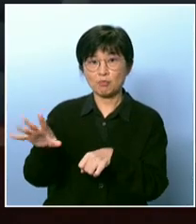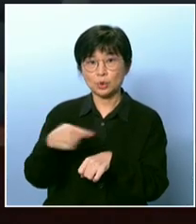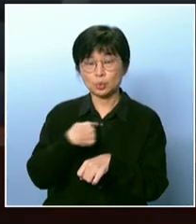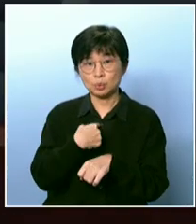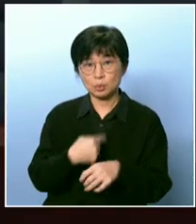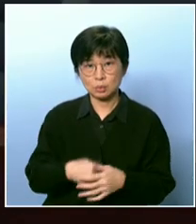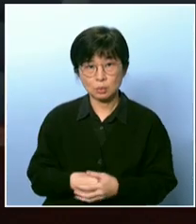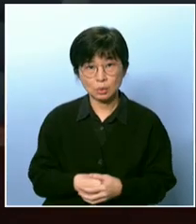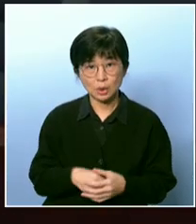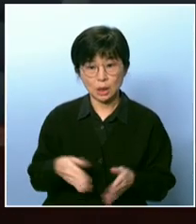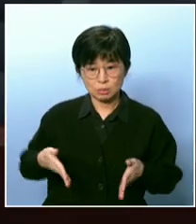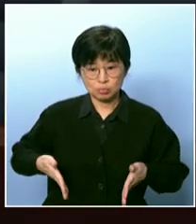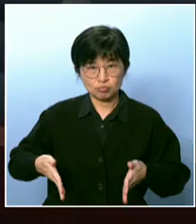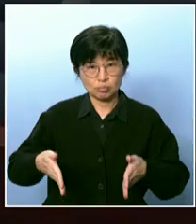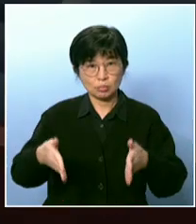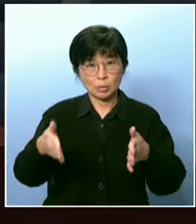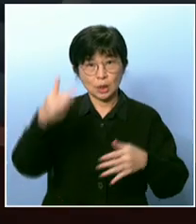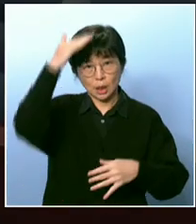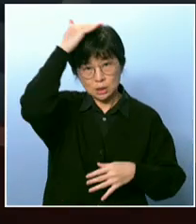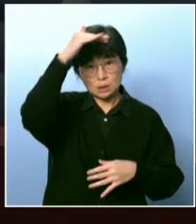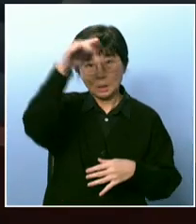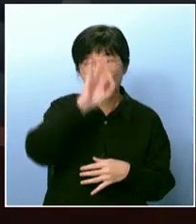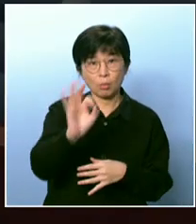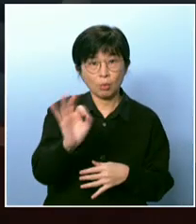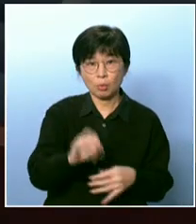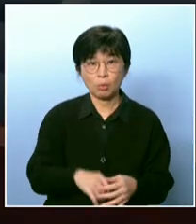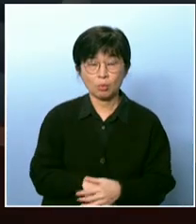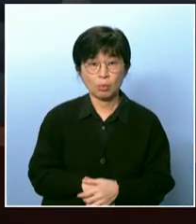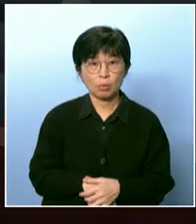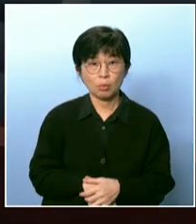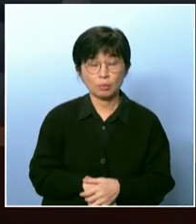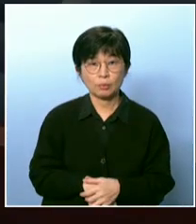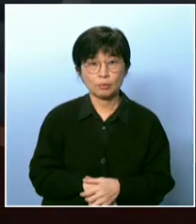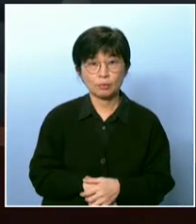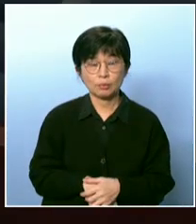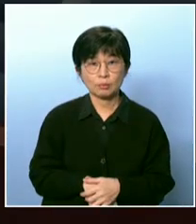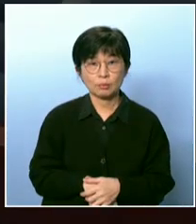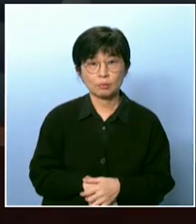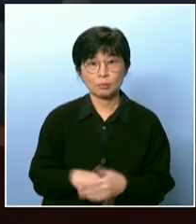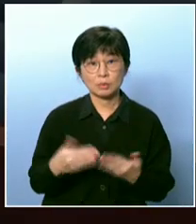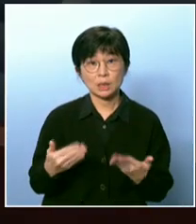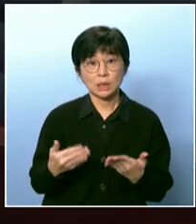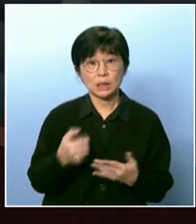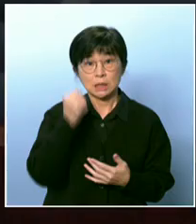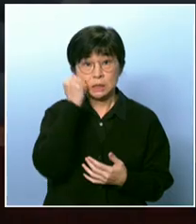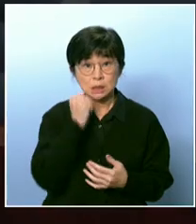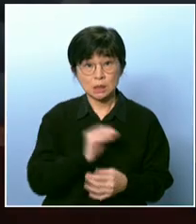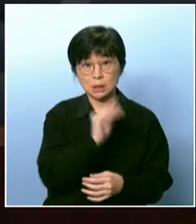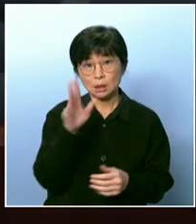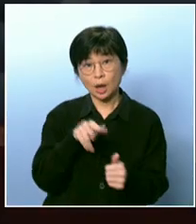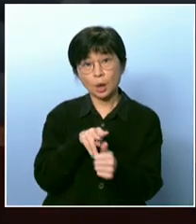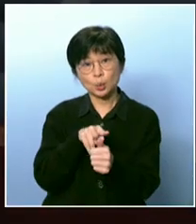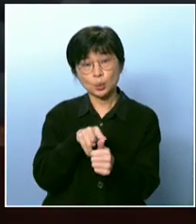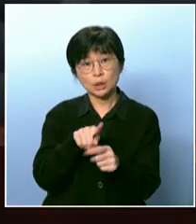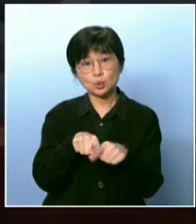Yao Tong Station or Lam Tin Station. It would take approximately 15 minutes